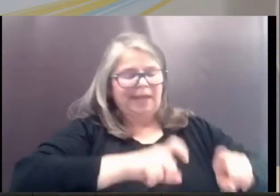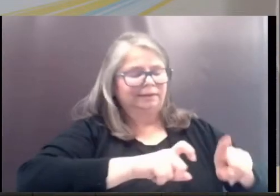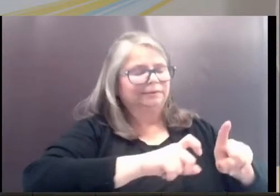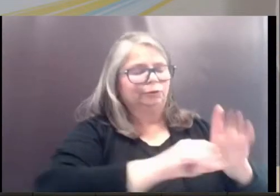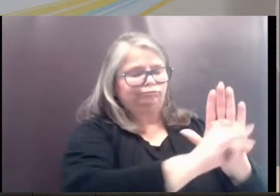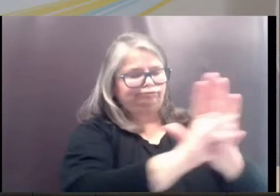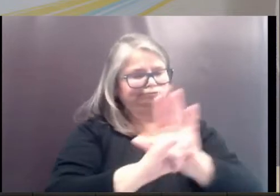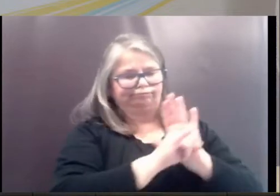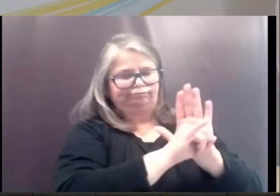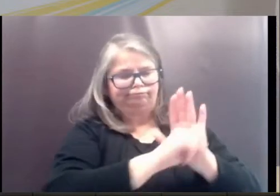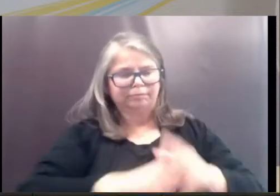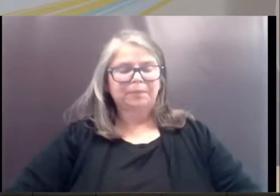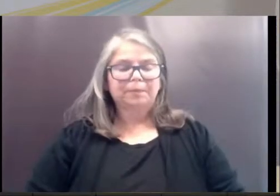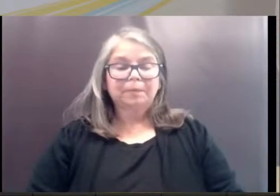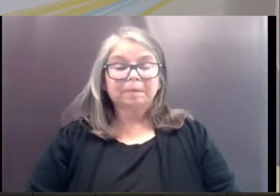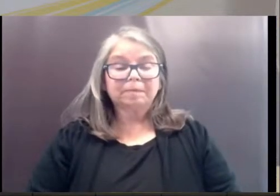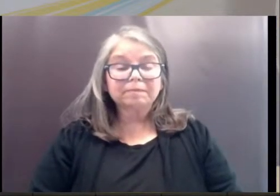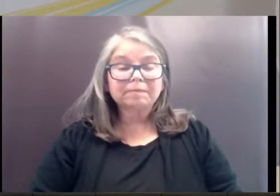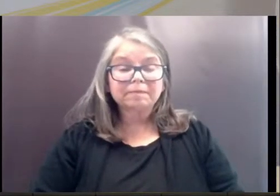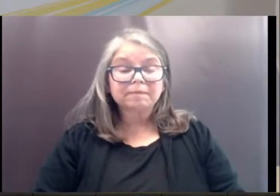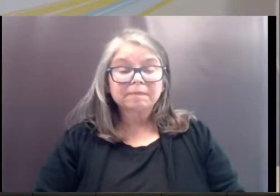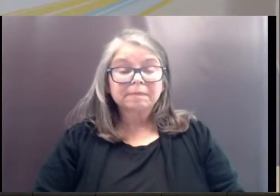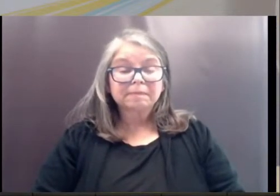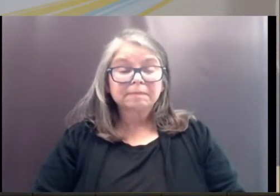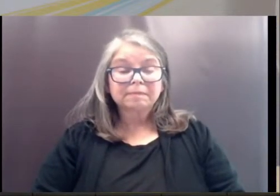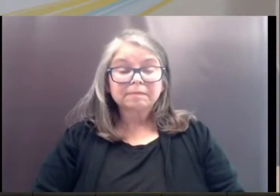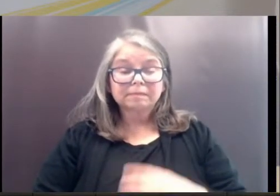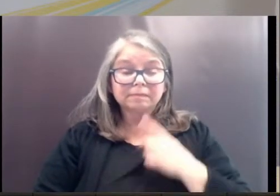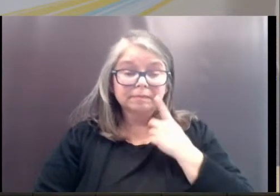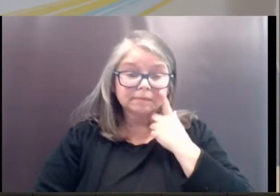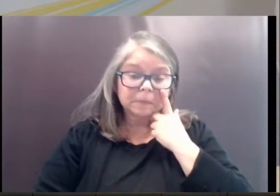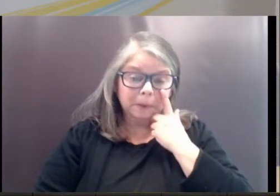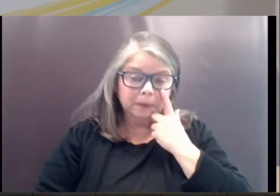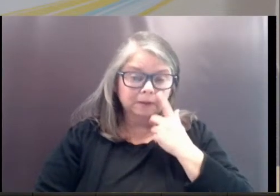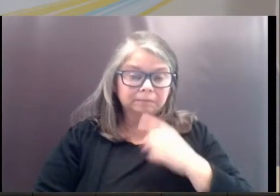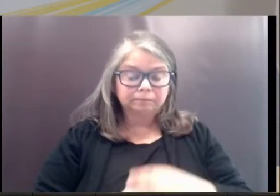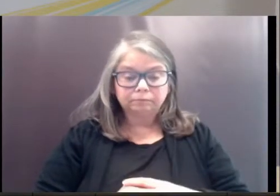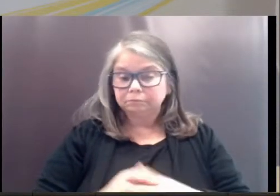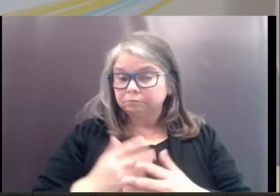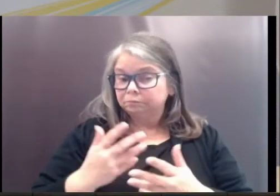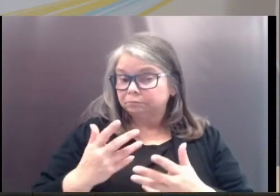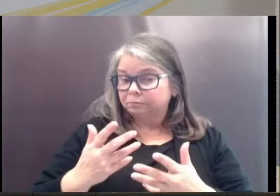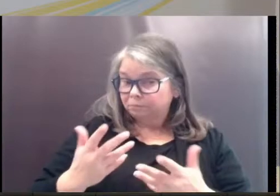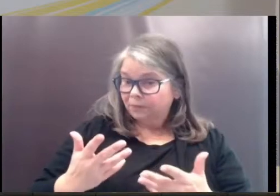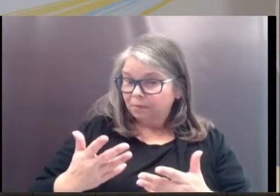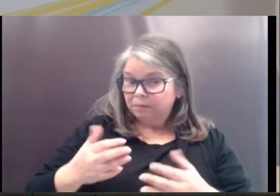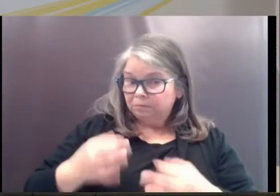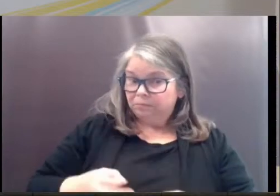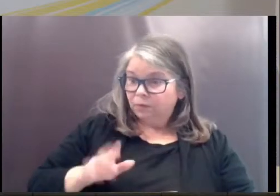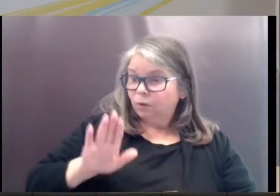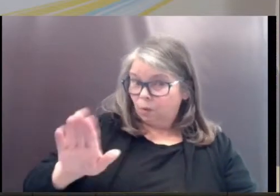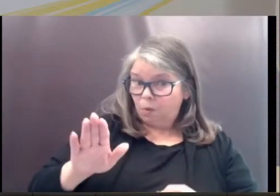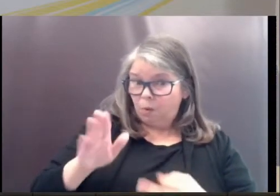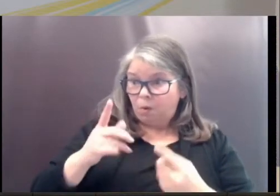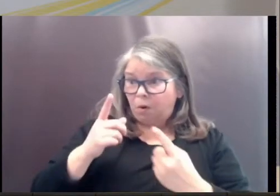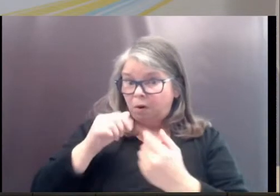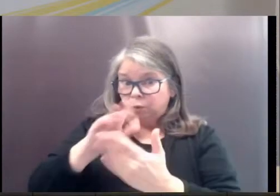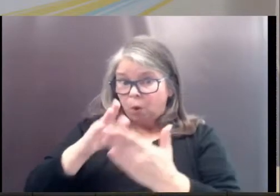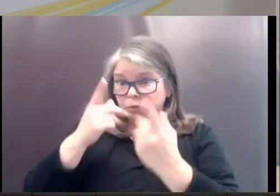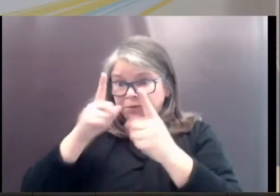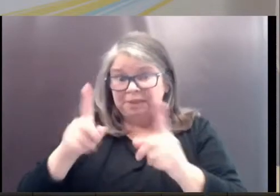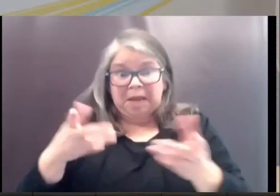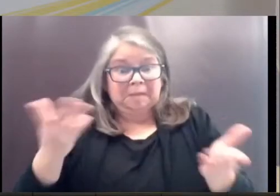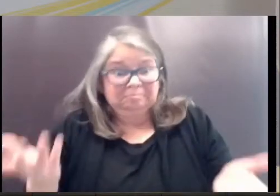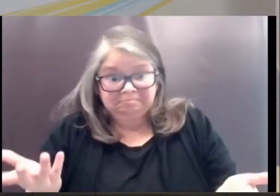Okay, so I guess jury is still out, I suppose I should conclude? So, I mean, I think with 1 day of testing, I